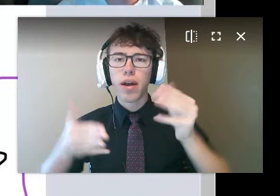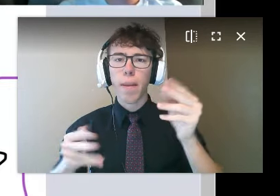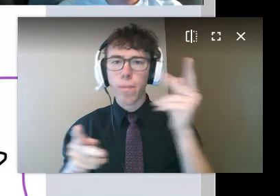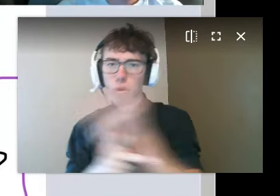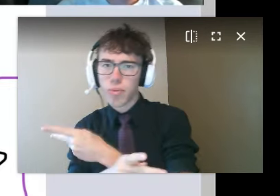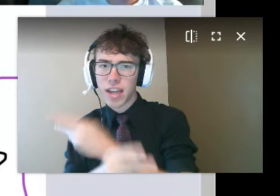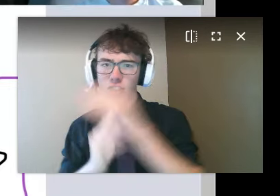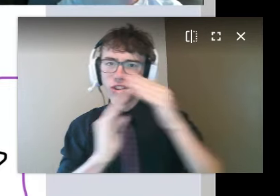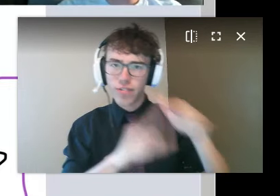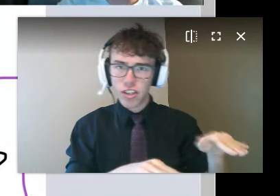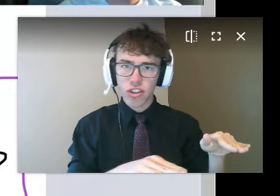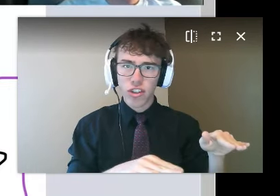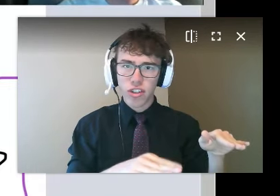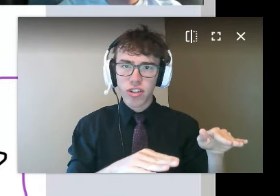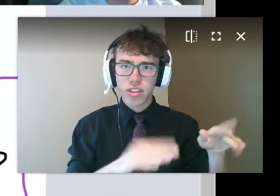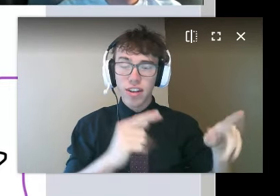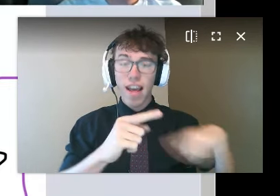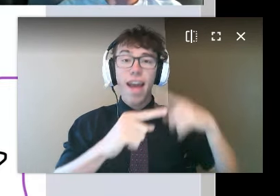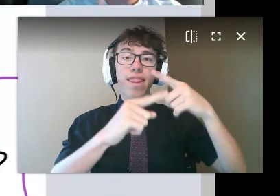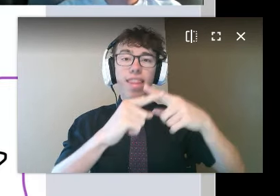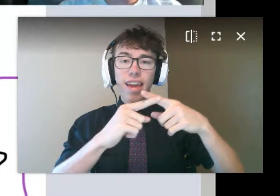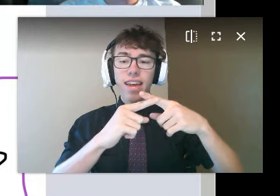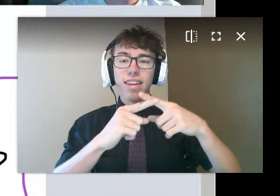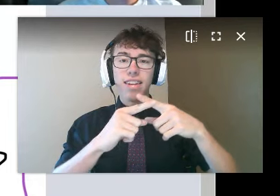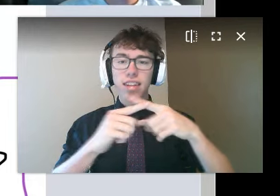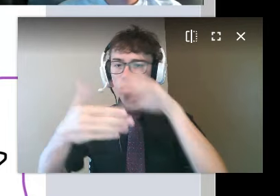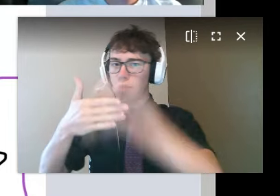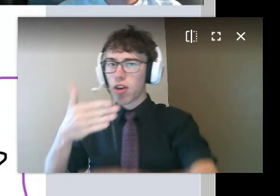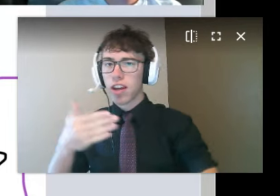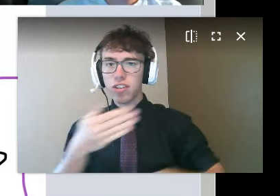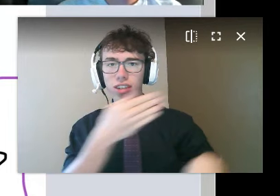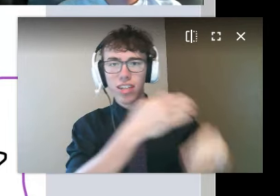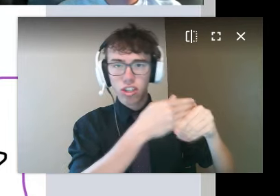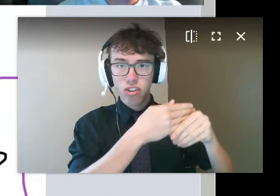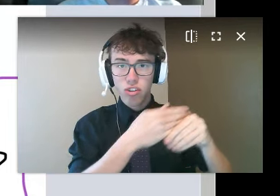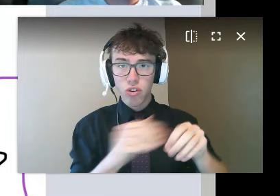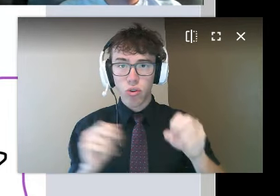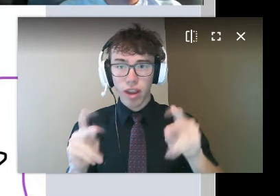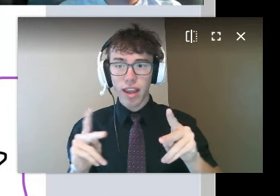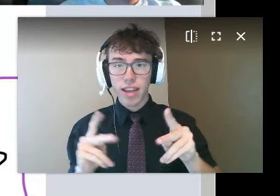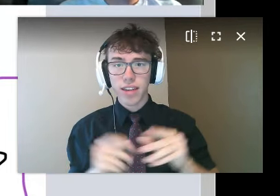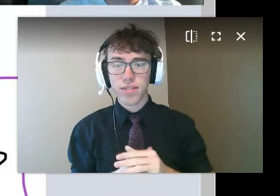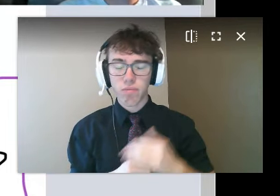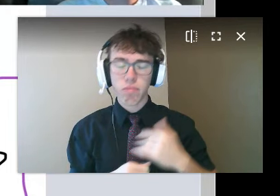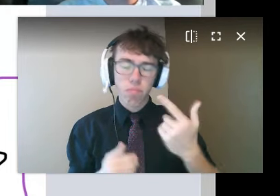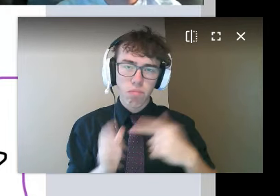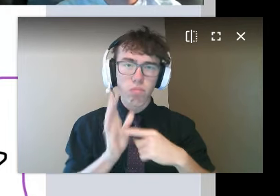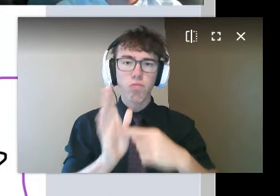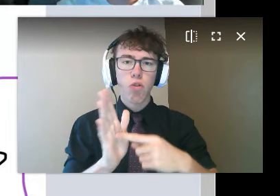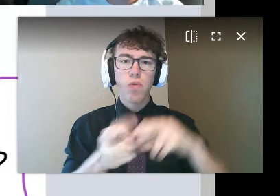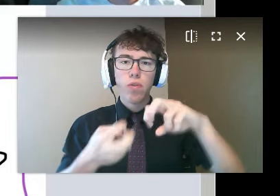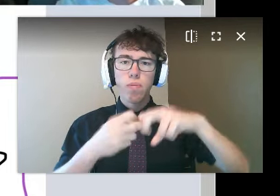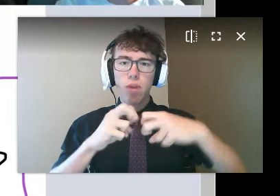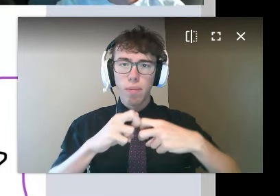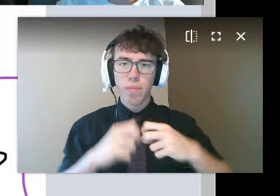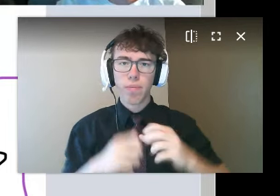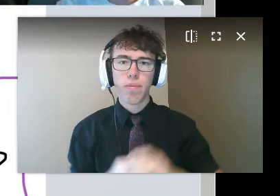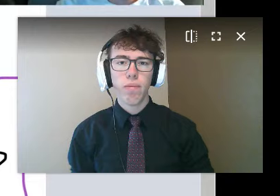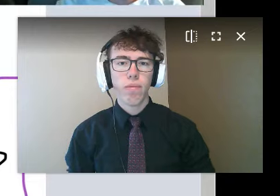first, then subtraction and addition. So let me show you one problem here.